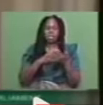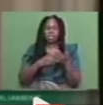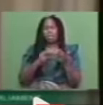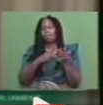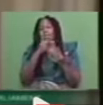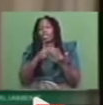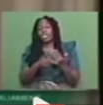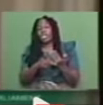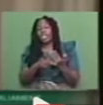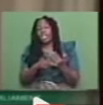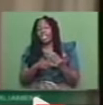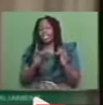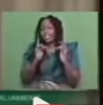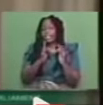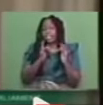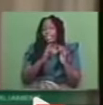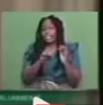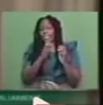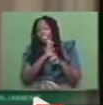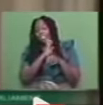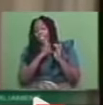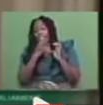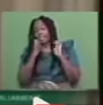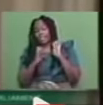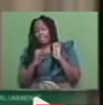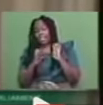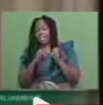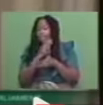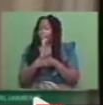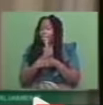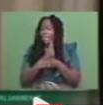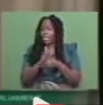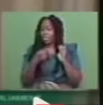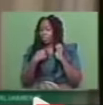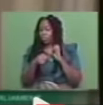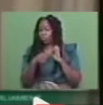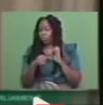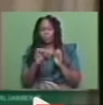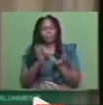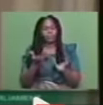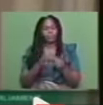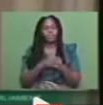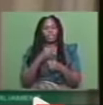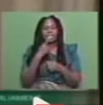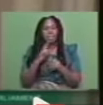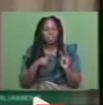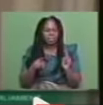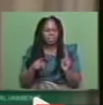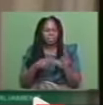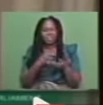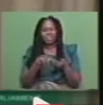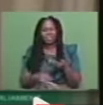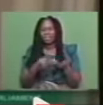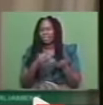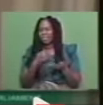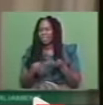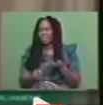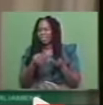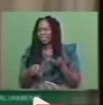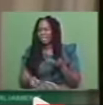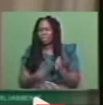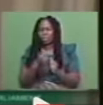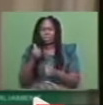There were 24 associated projects worth a total of about $270 million to improve